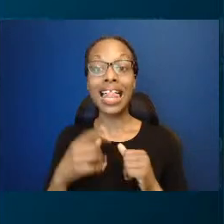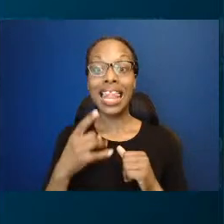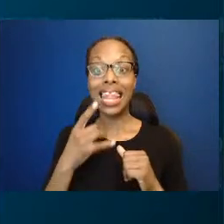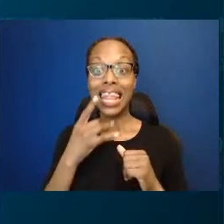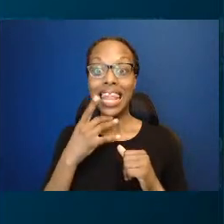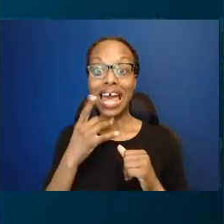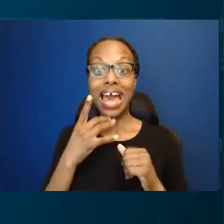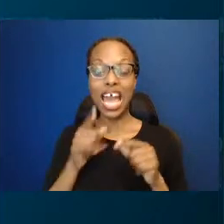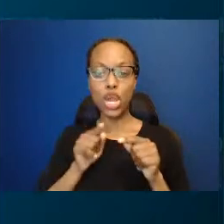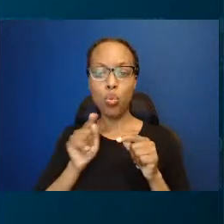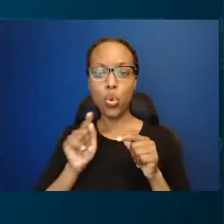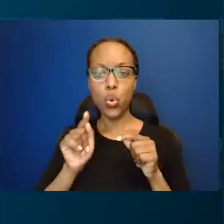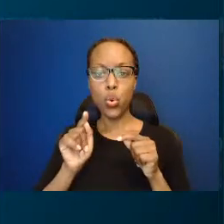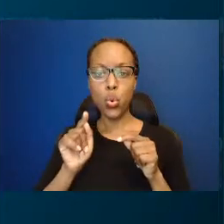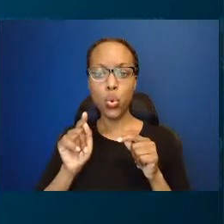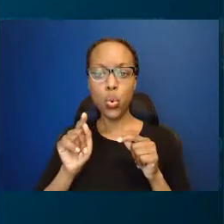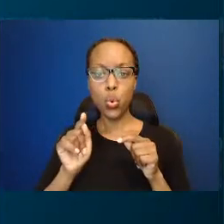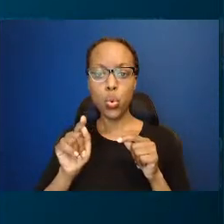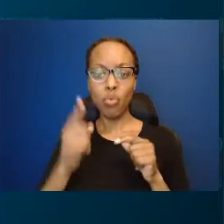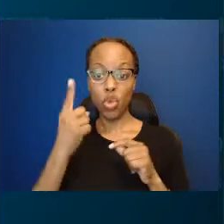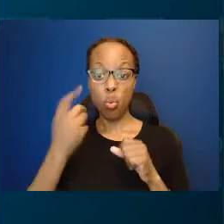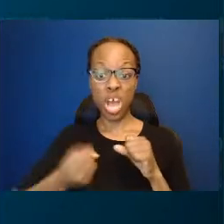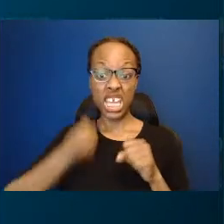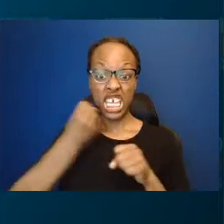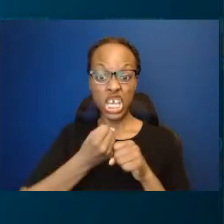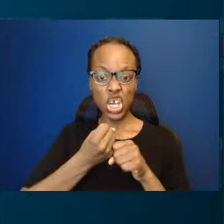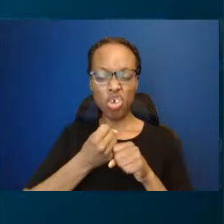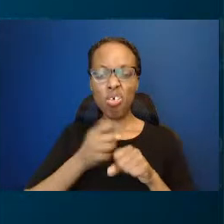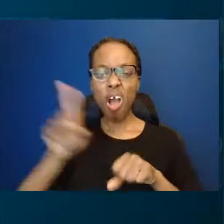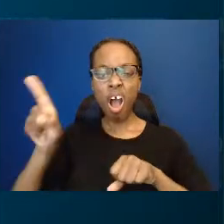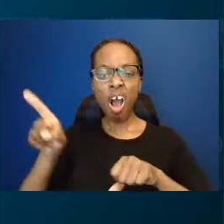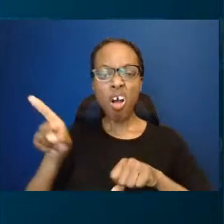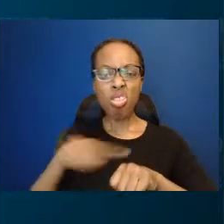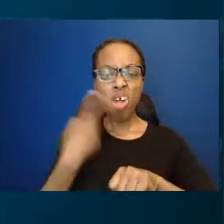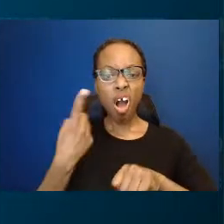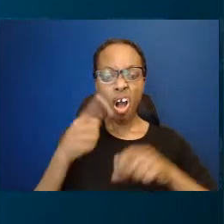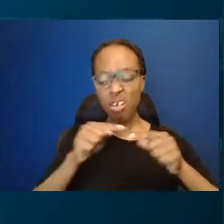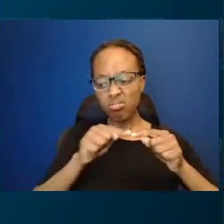in perspective, if you are a beam of light and you were leaving,